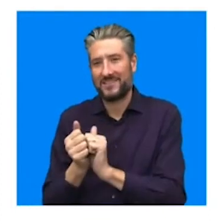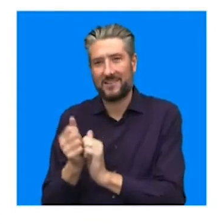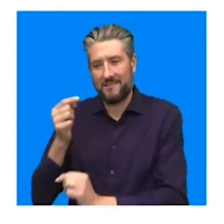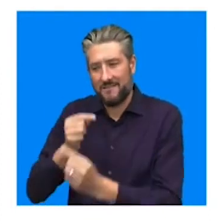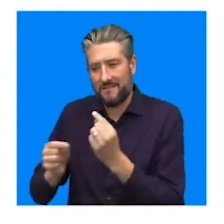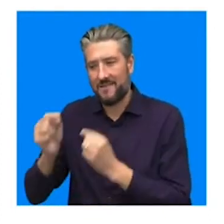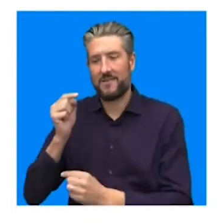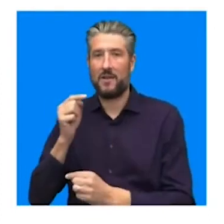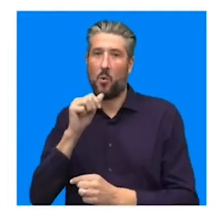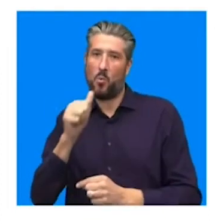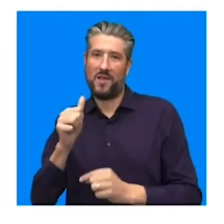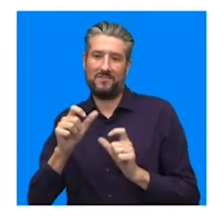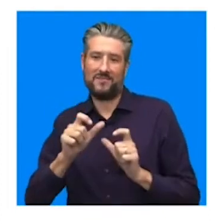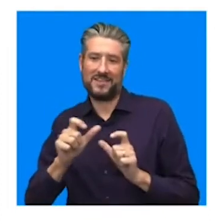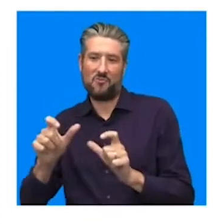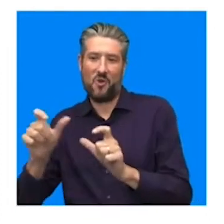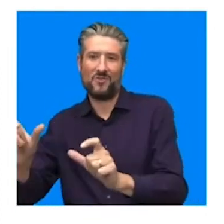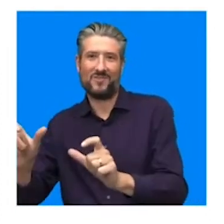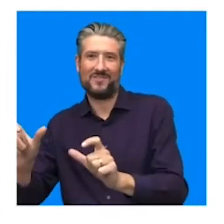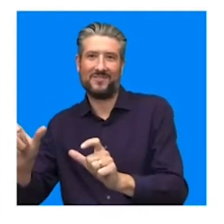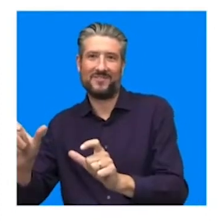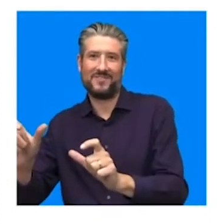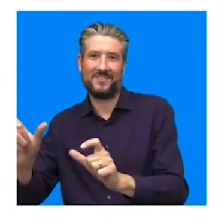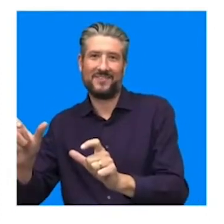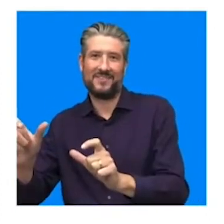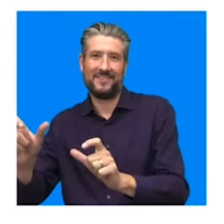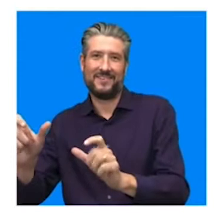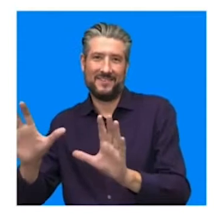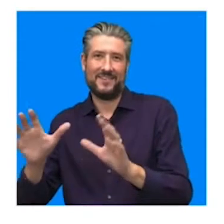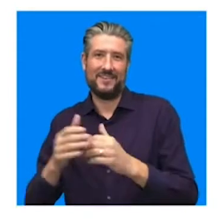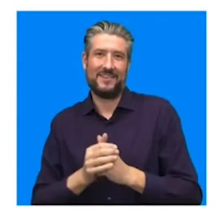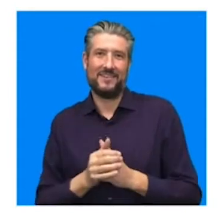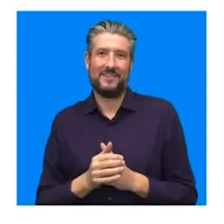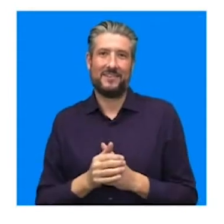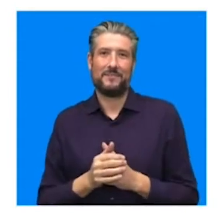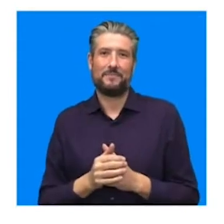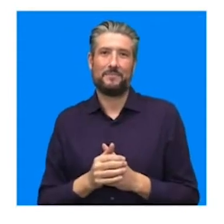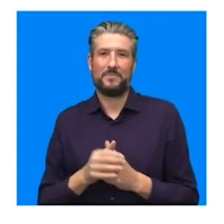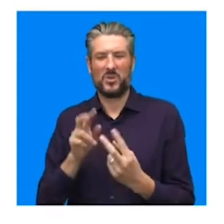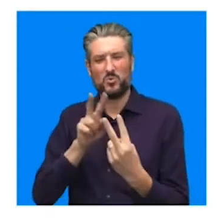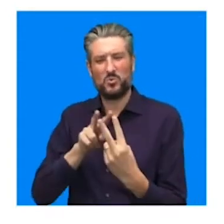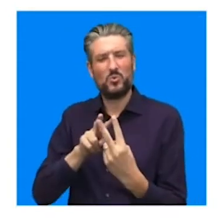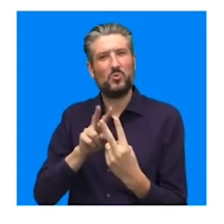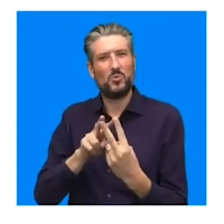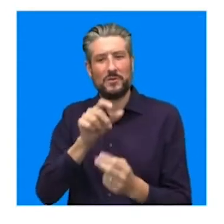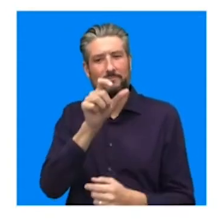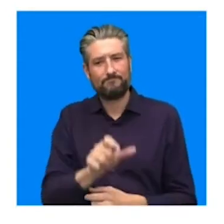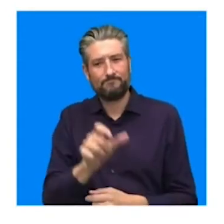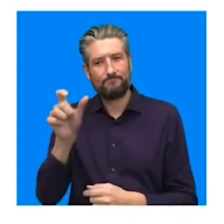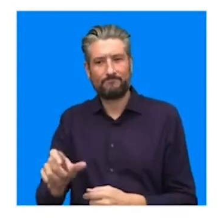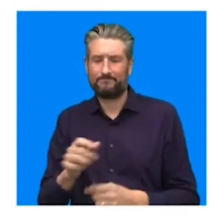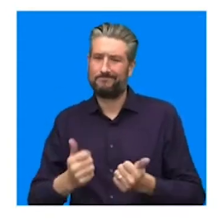continue on this panel, and that is James Thurston and Commissioner Calise, both of which have been